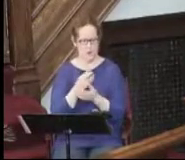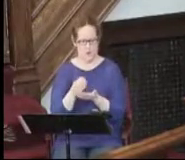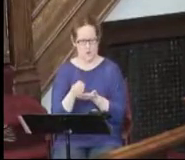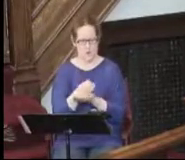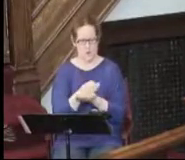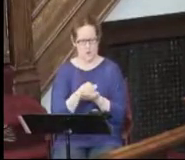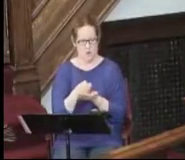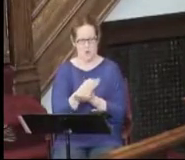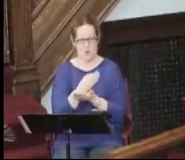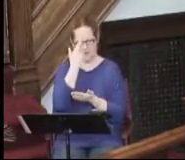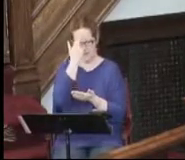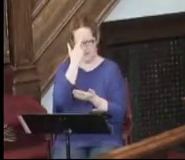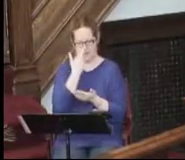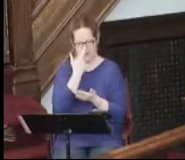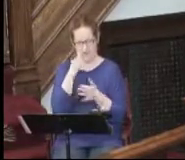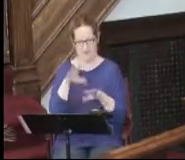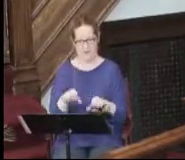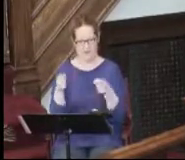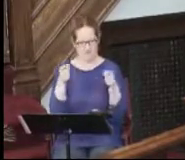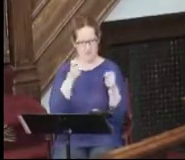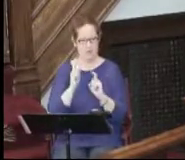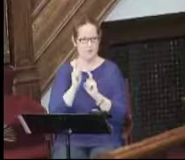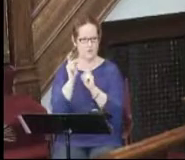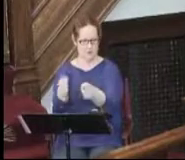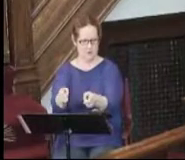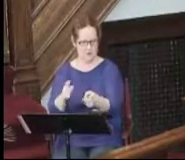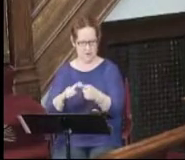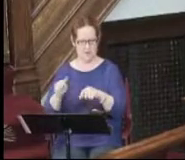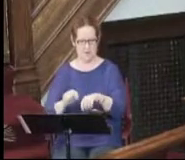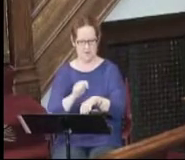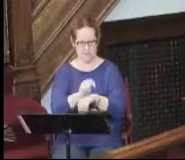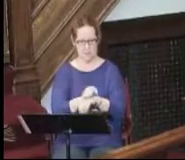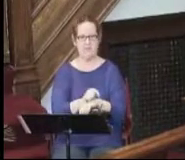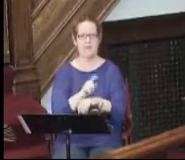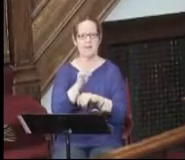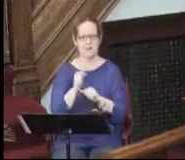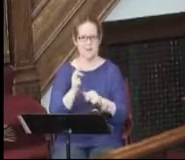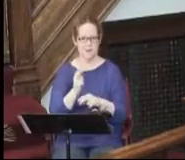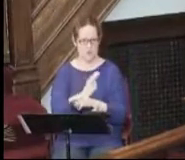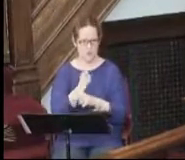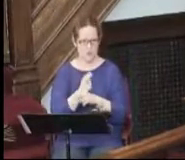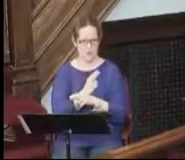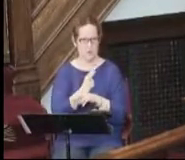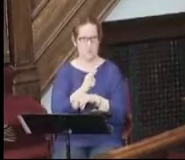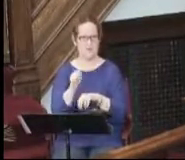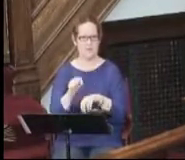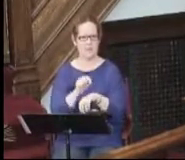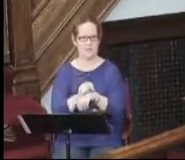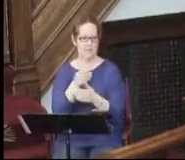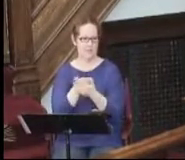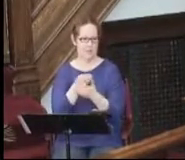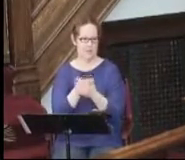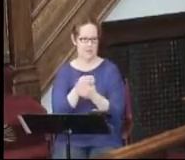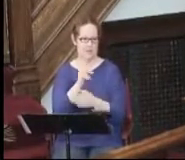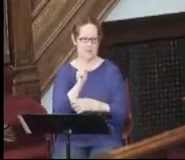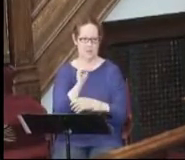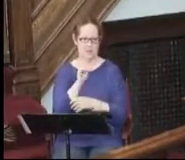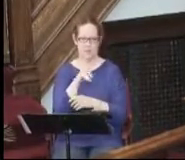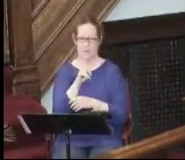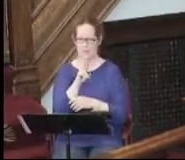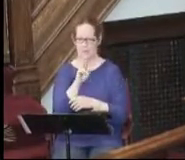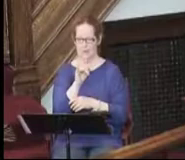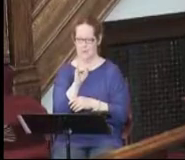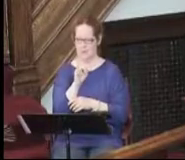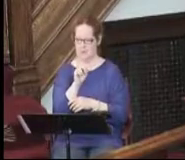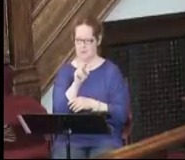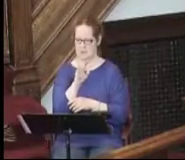Roman Empire to make a donation to the temple. They had to use a temple currency. And so when they came